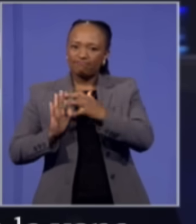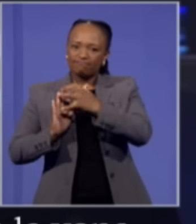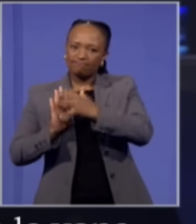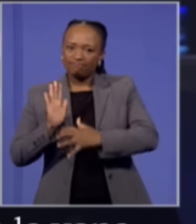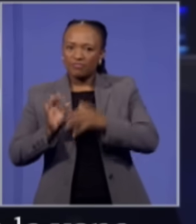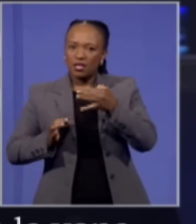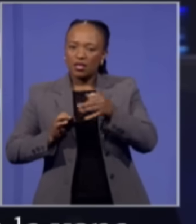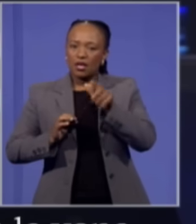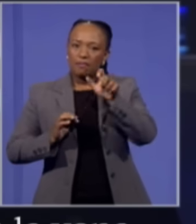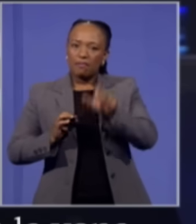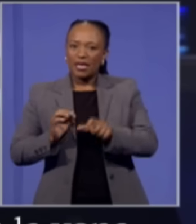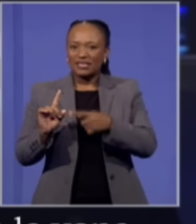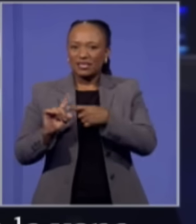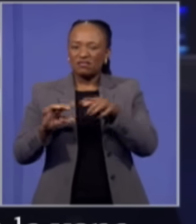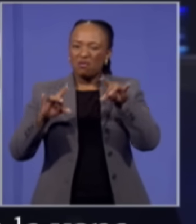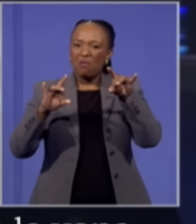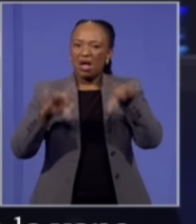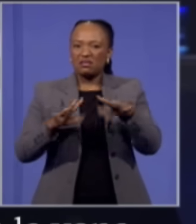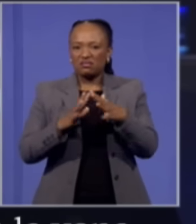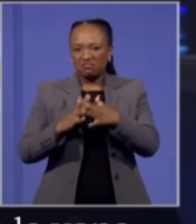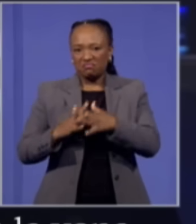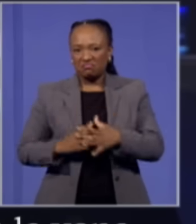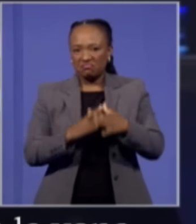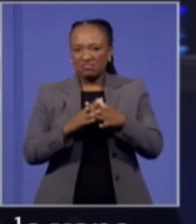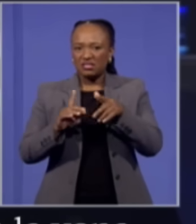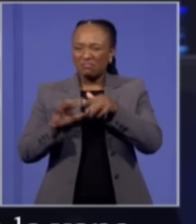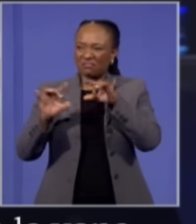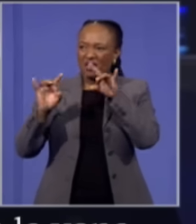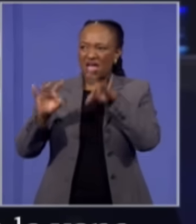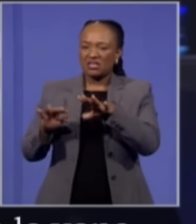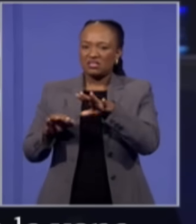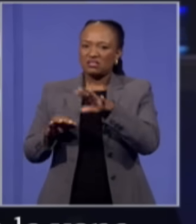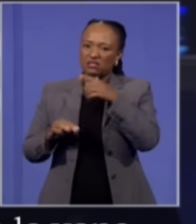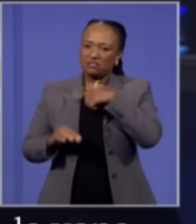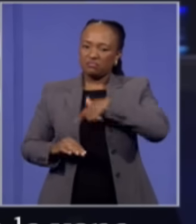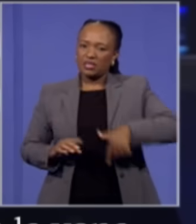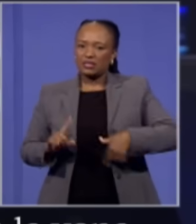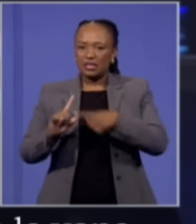ya bontshitseng a hloile Amerika le mopresidente Donald Trump.